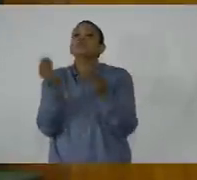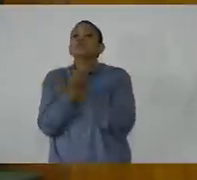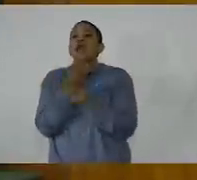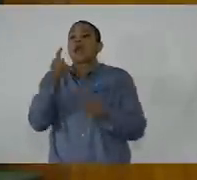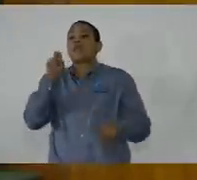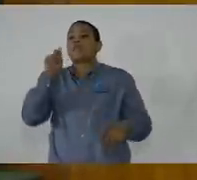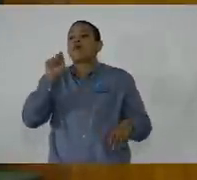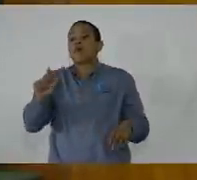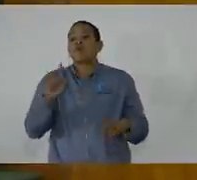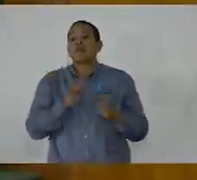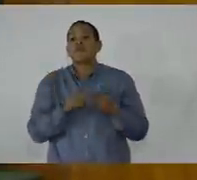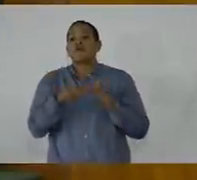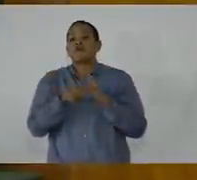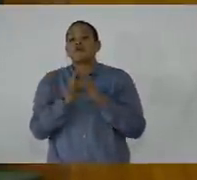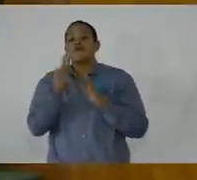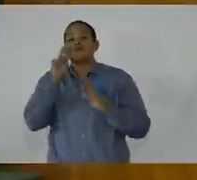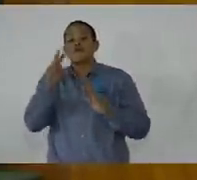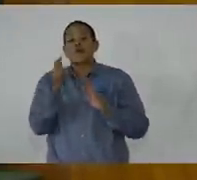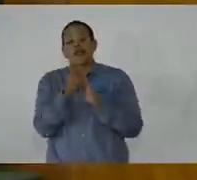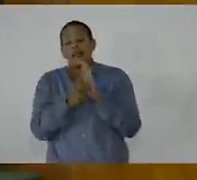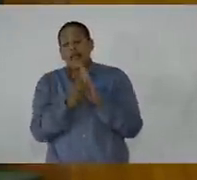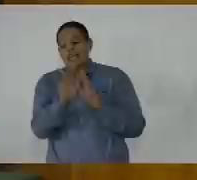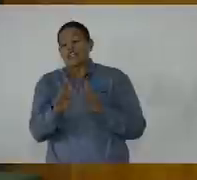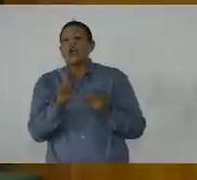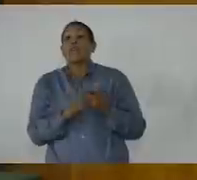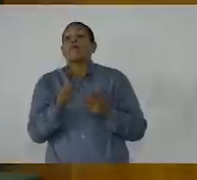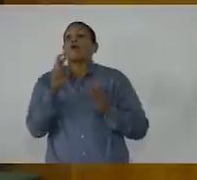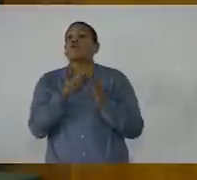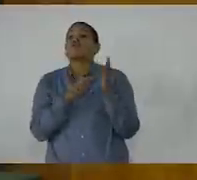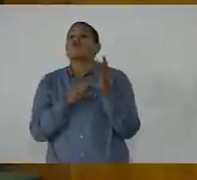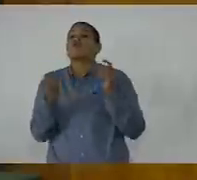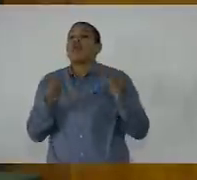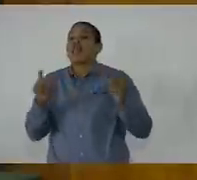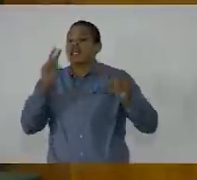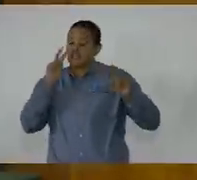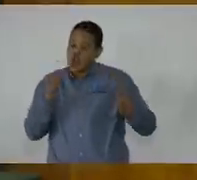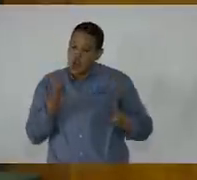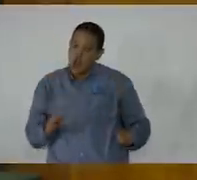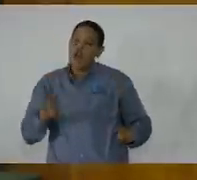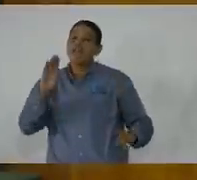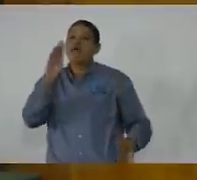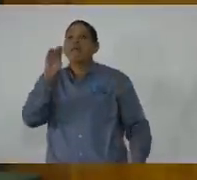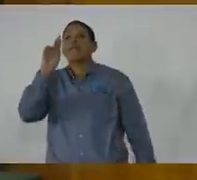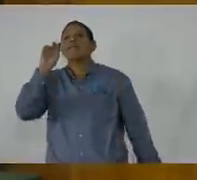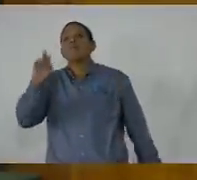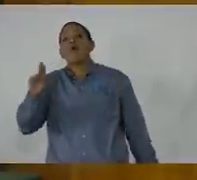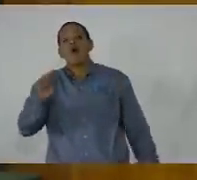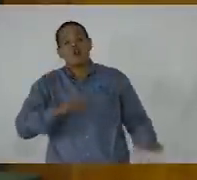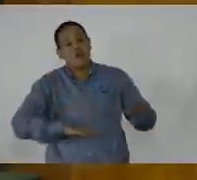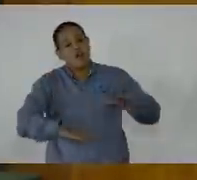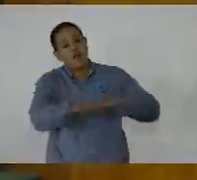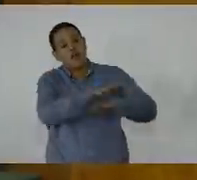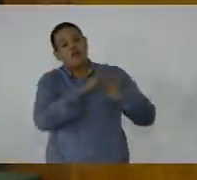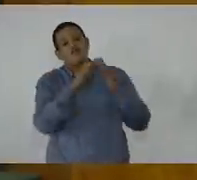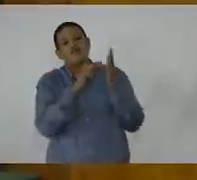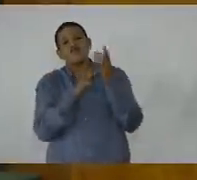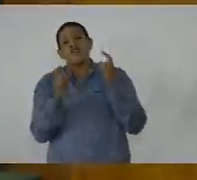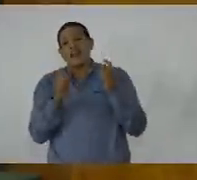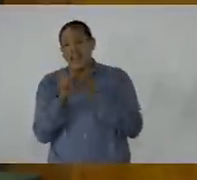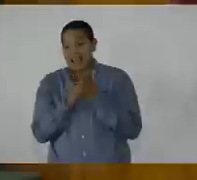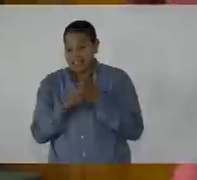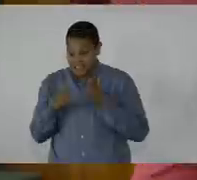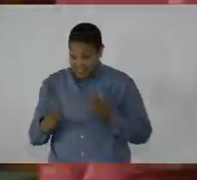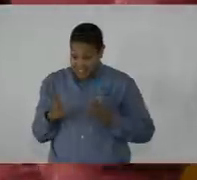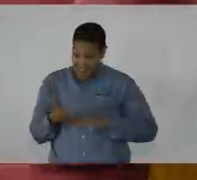portal, and review the legislation and regulations governing border regulatory agencies. These